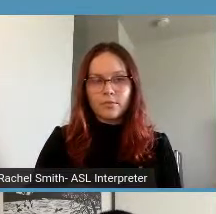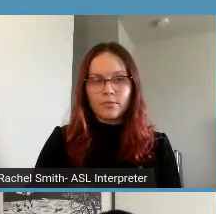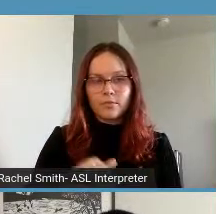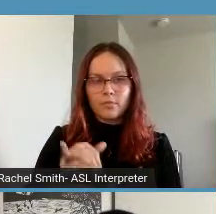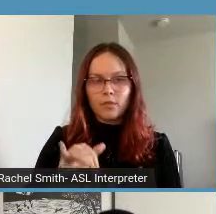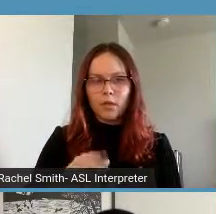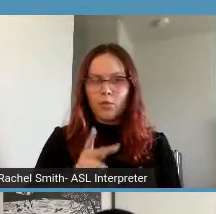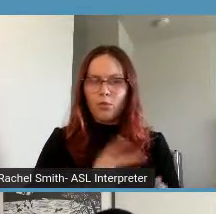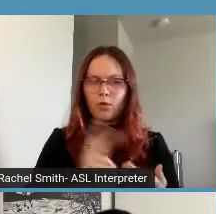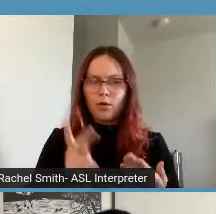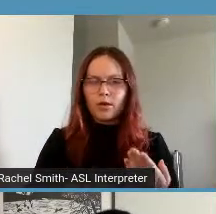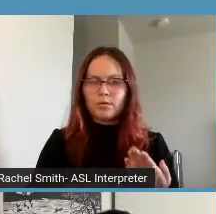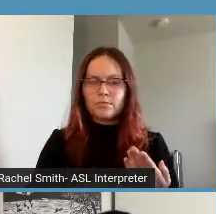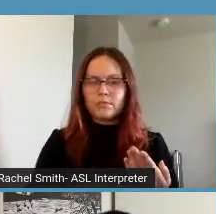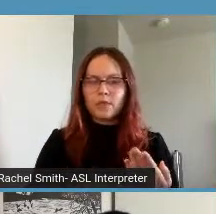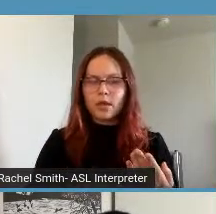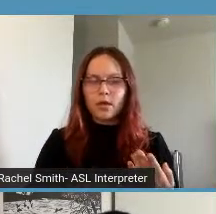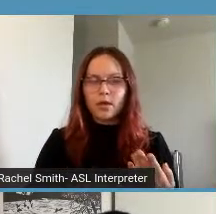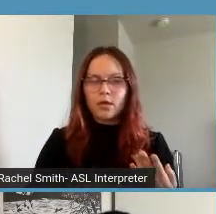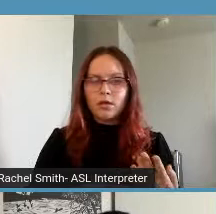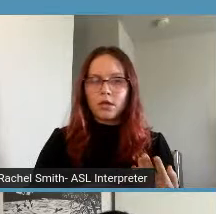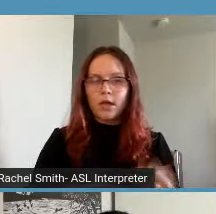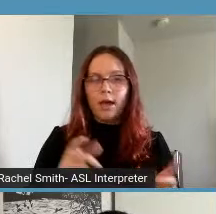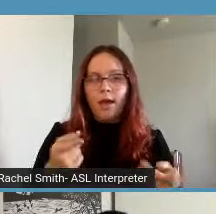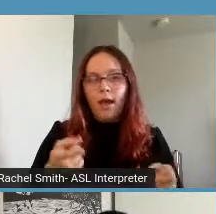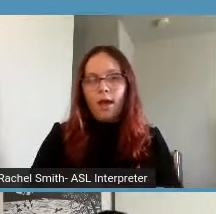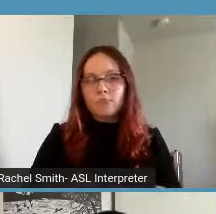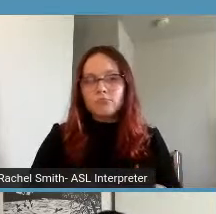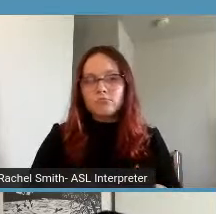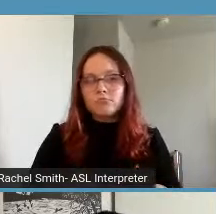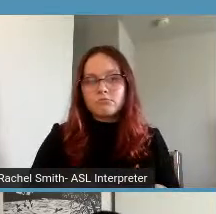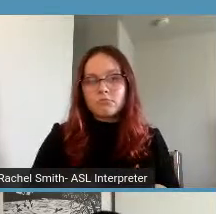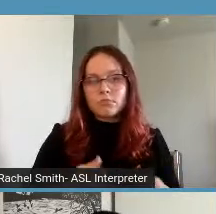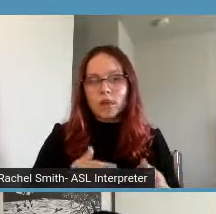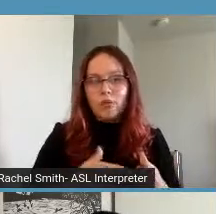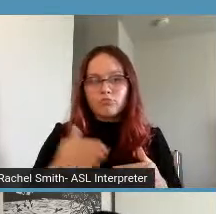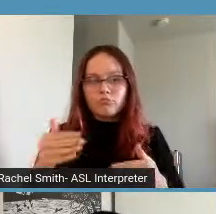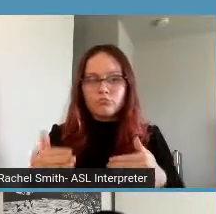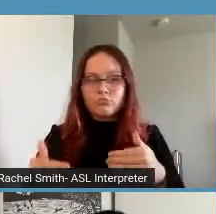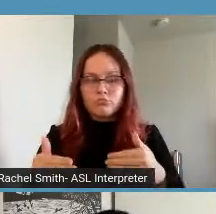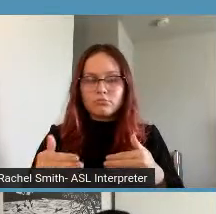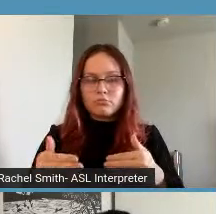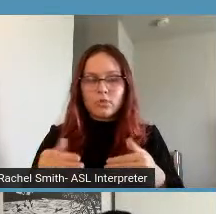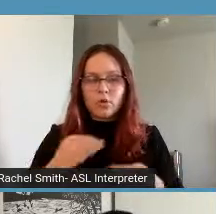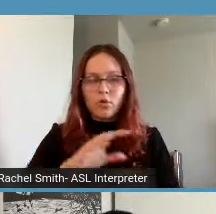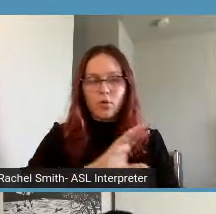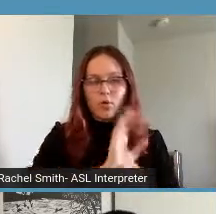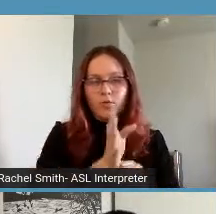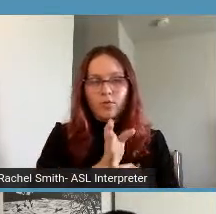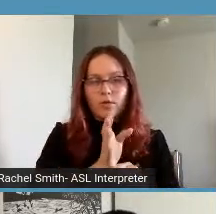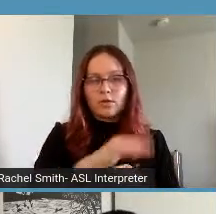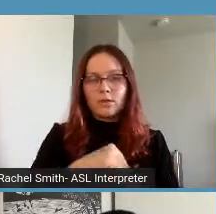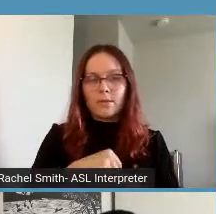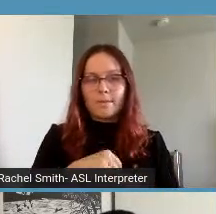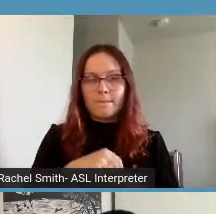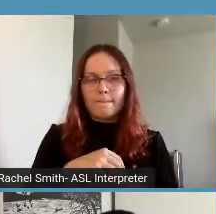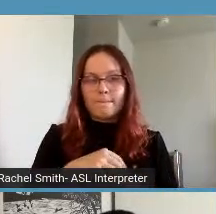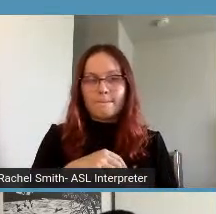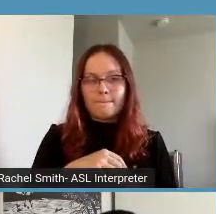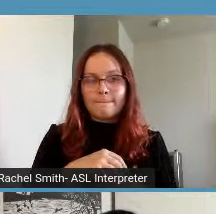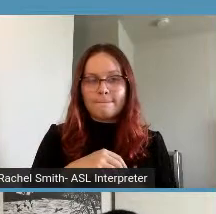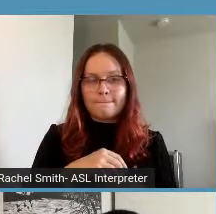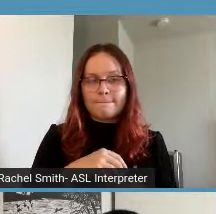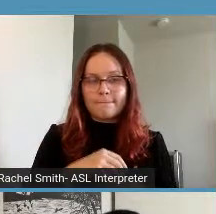didn't seem possible to do. But because of people's new availability and our partnerships